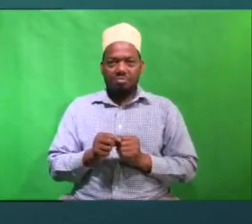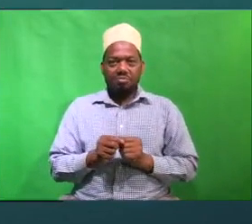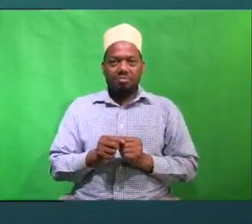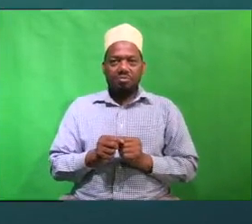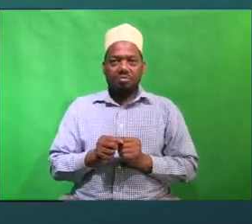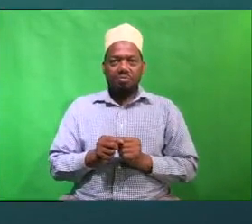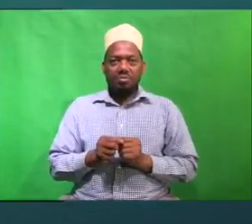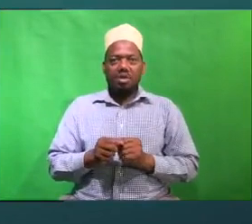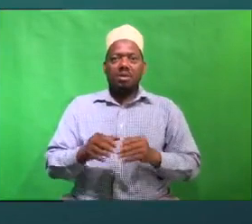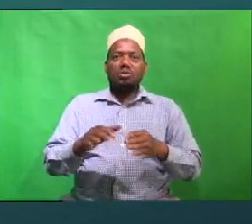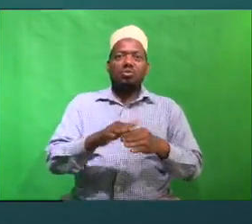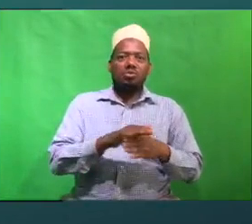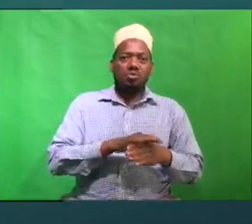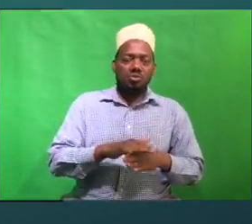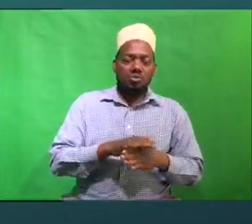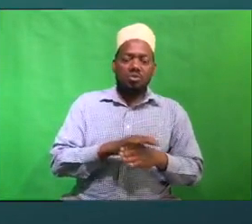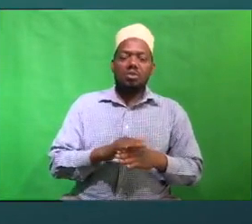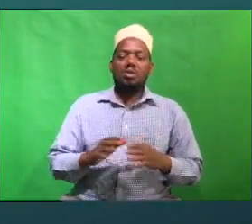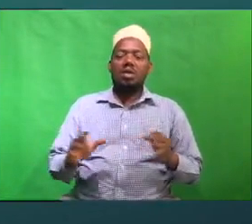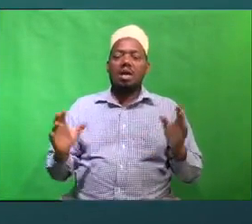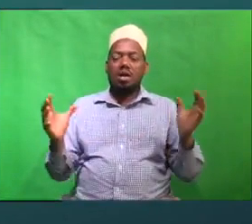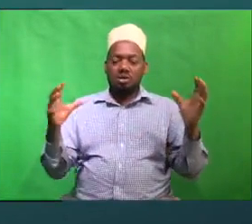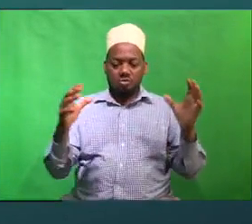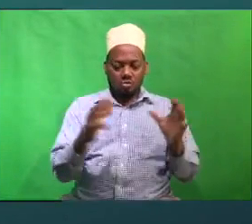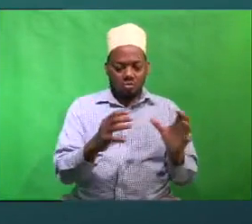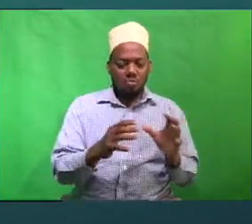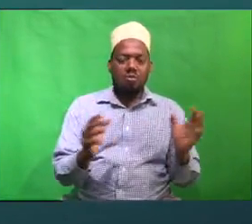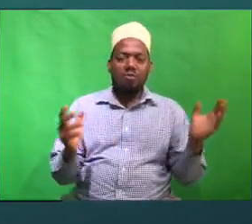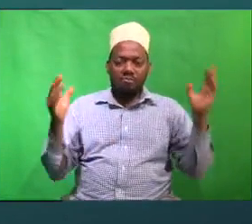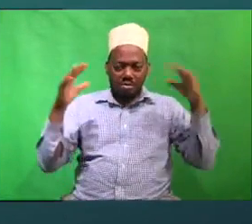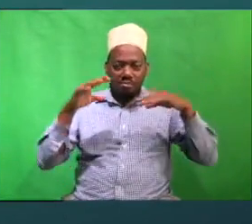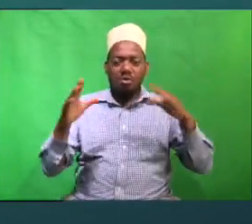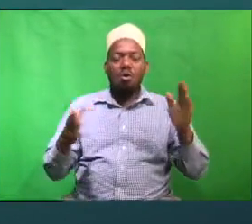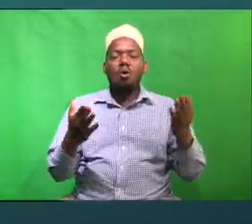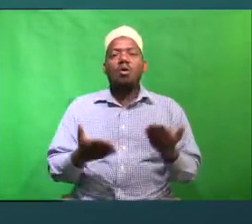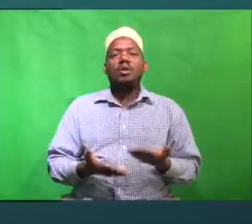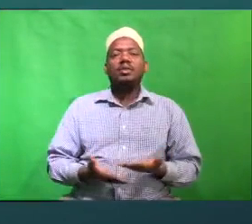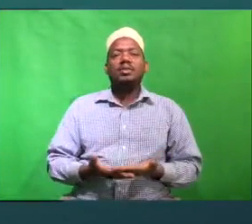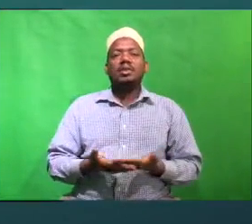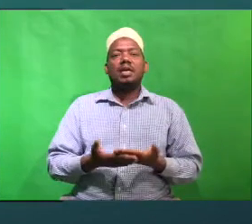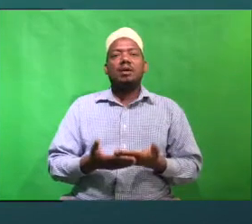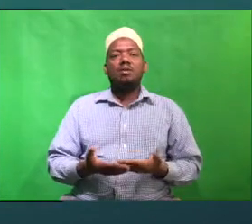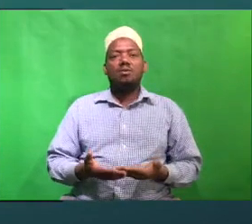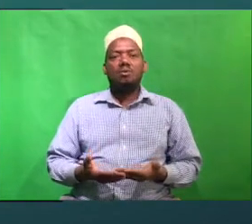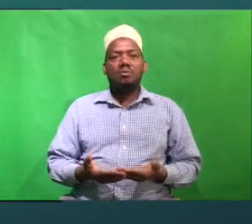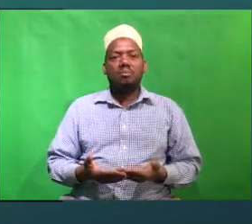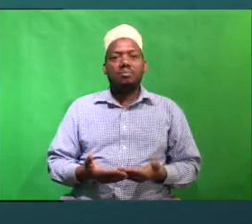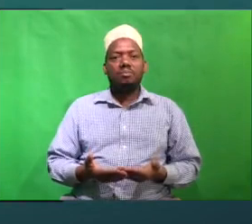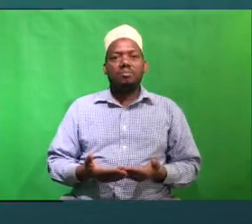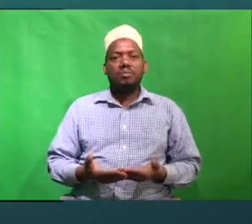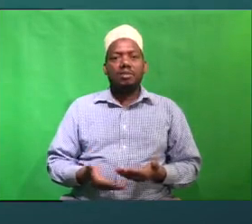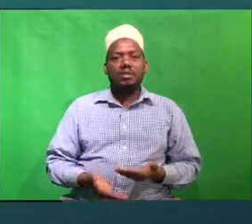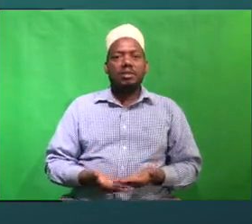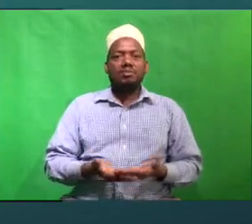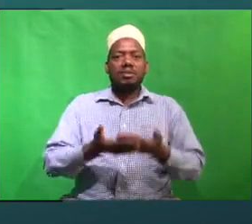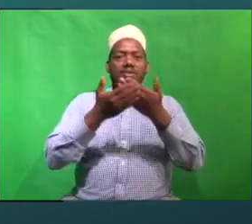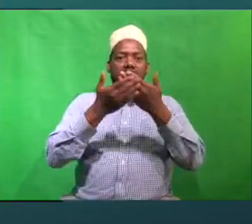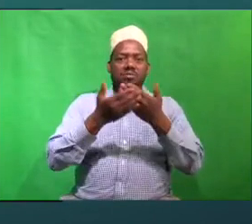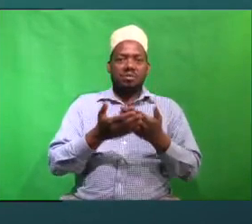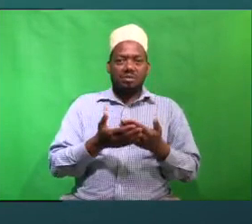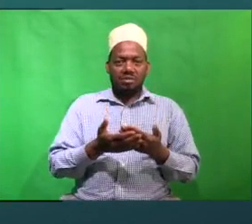is introduced by the group of people, or the establishment by the group of people.